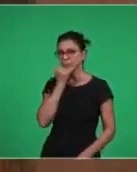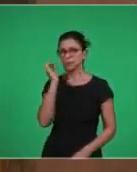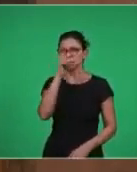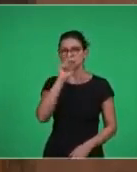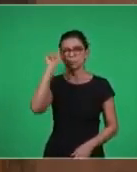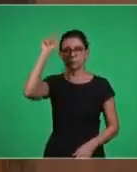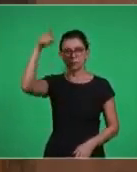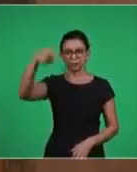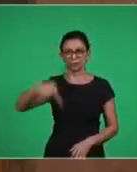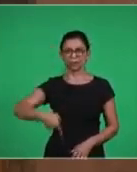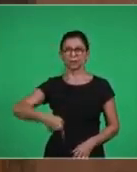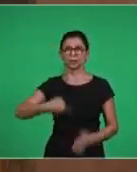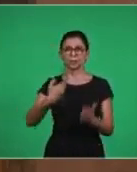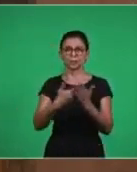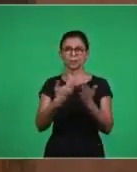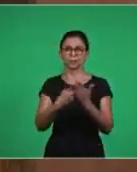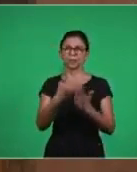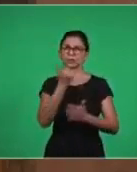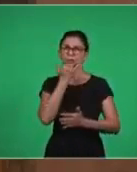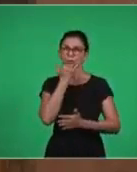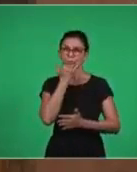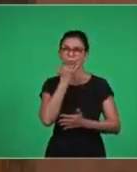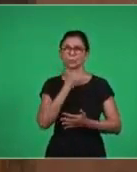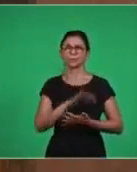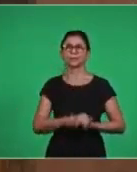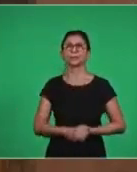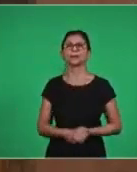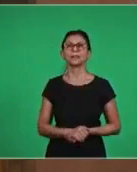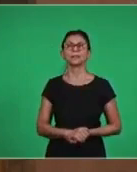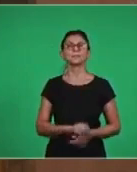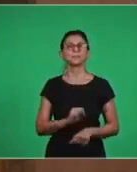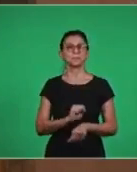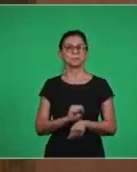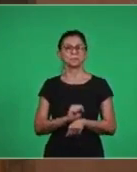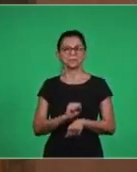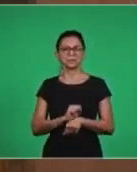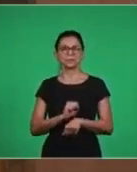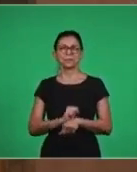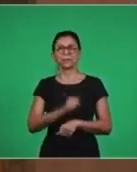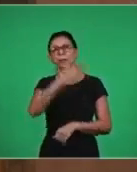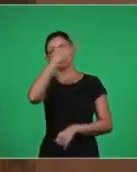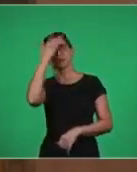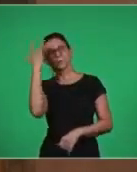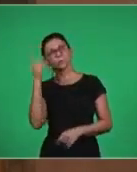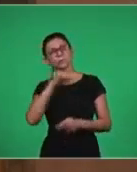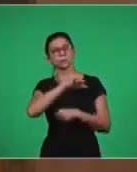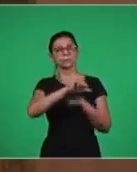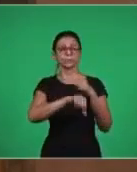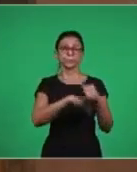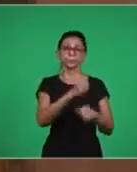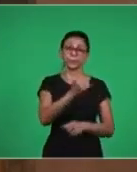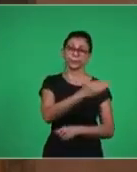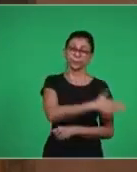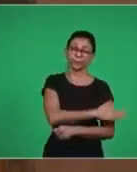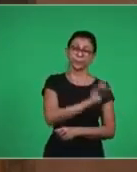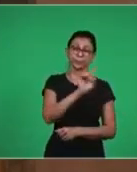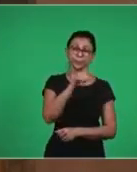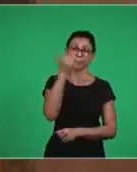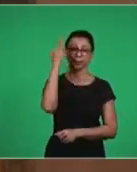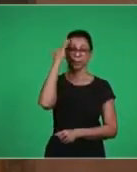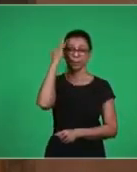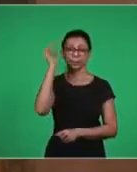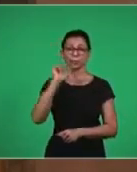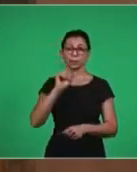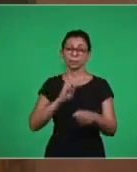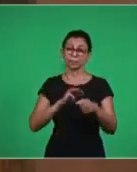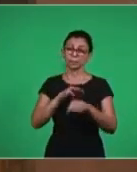The excuses we are going to leave it for this coming Sunday. We're going to allow the brethren to waiting for them to change their lives, that they're